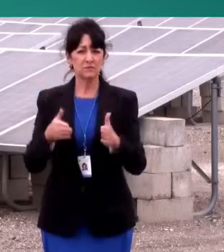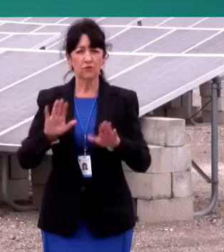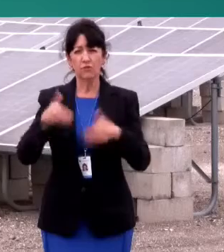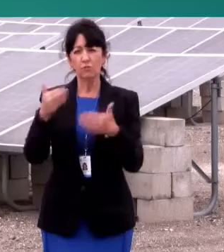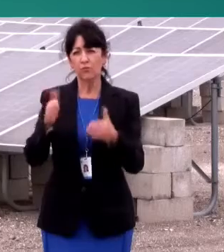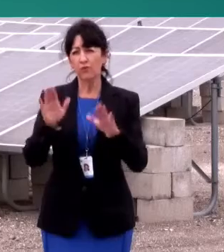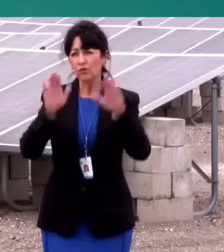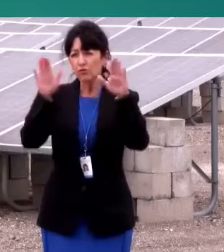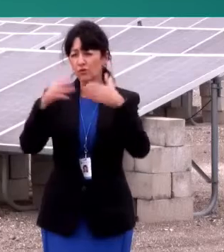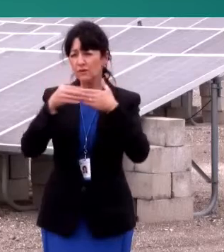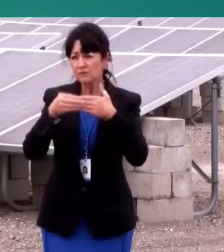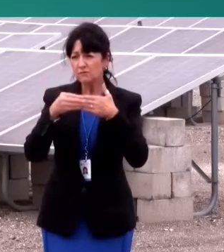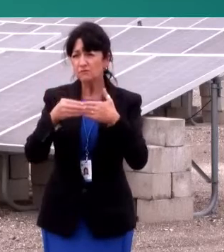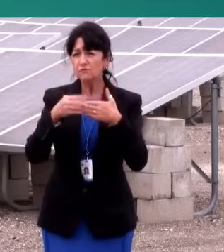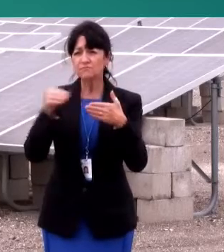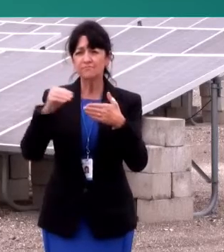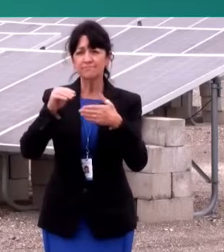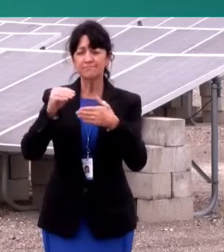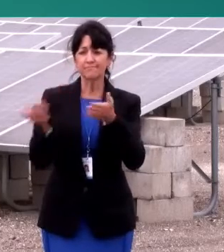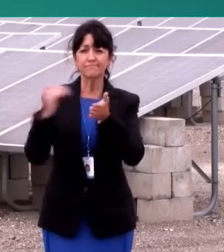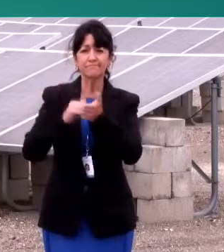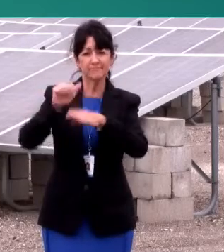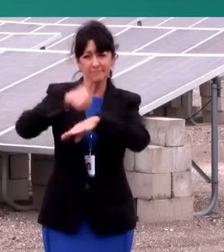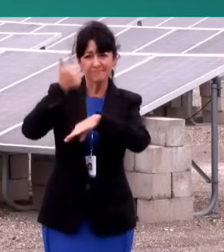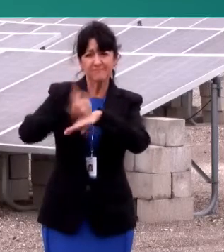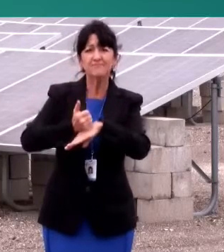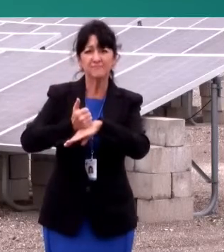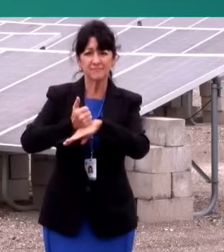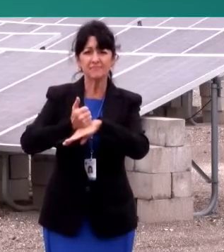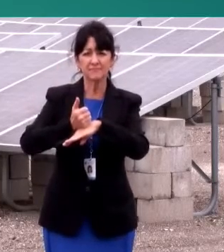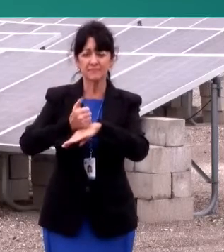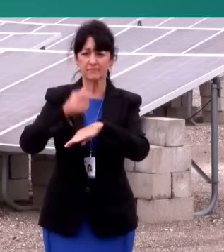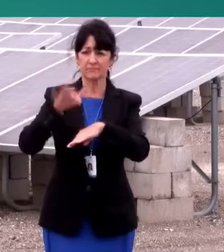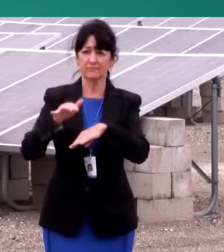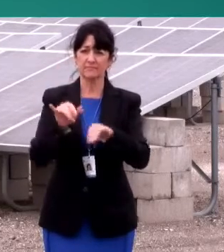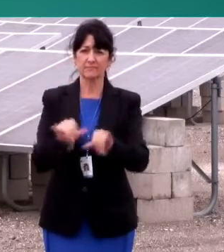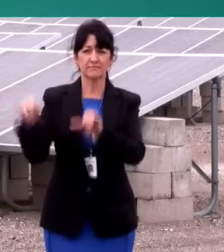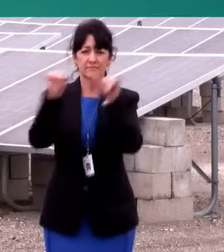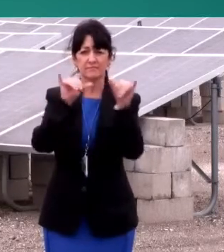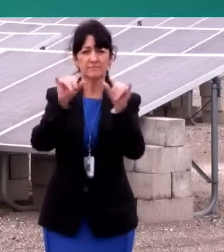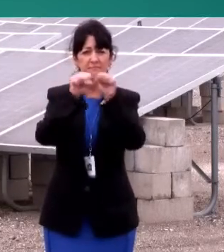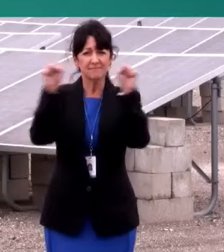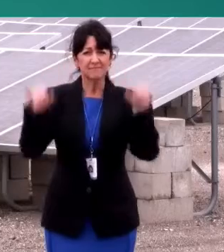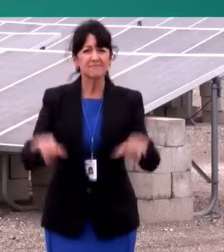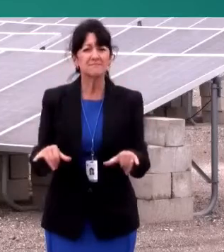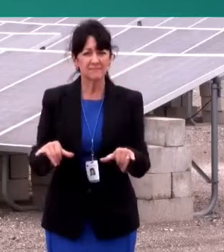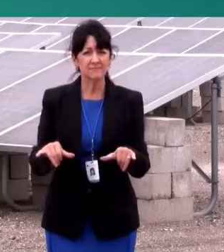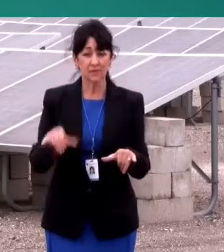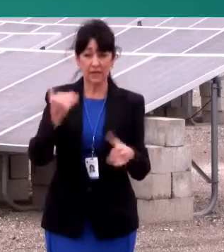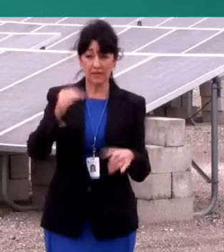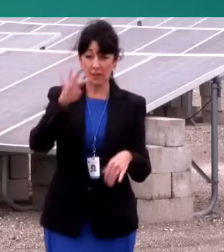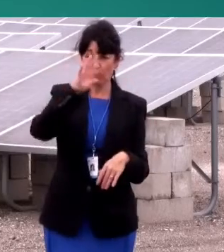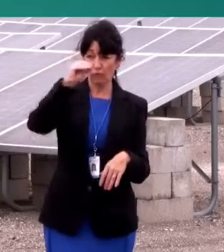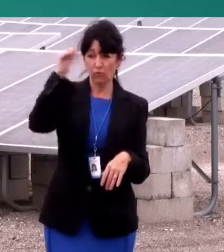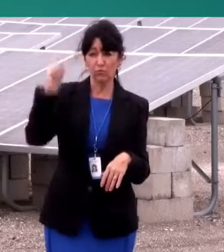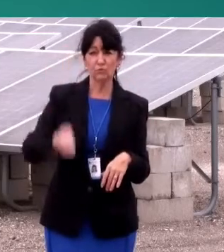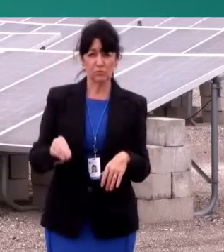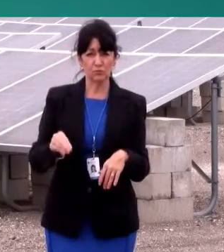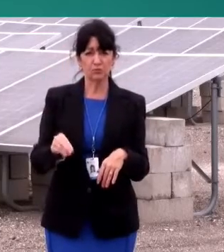leadership in resetting our renewable portfolio standard, 40% of renewable energy